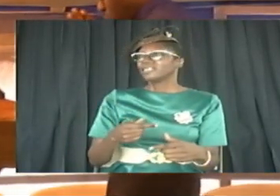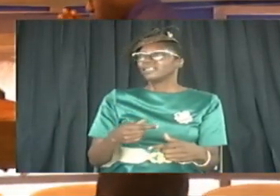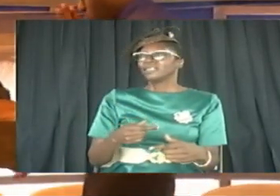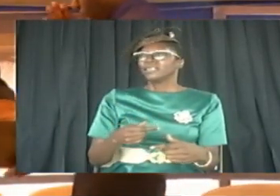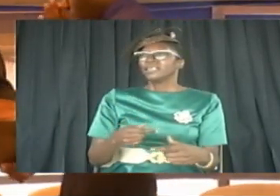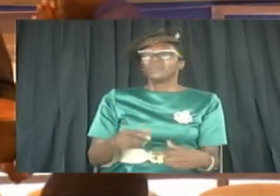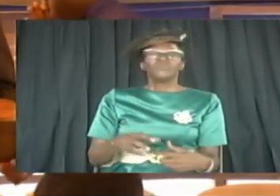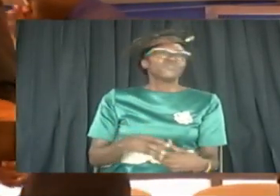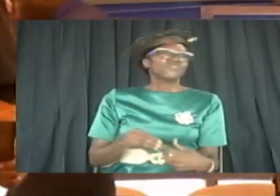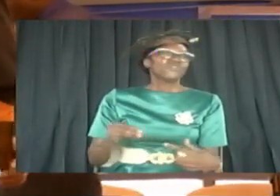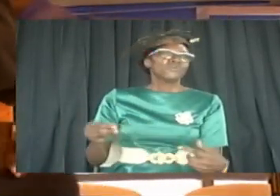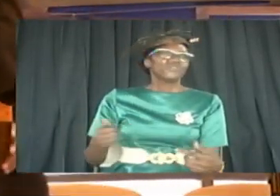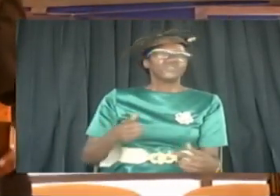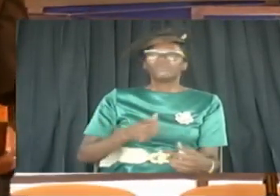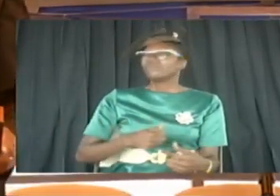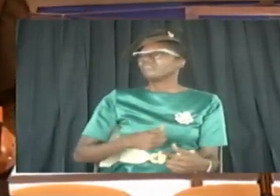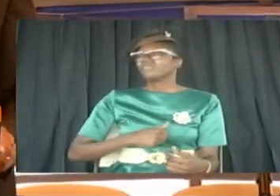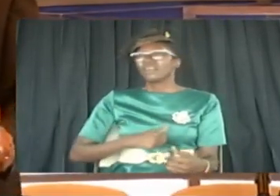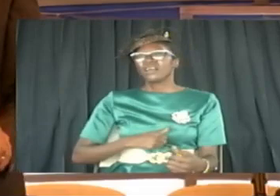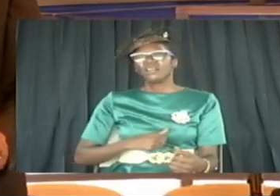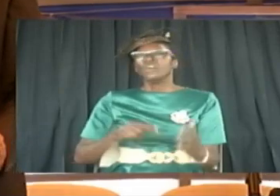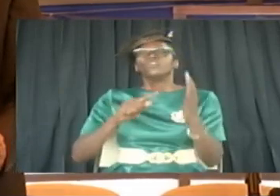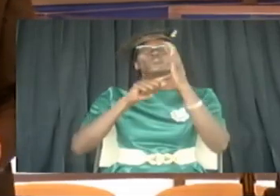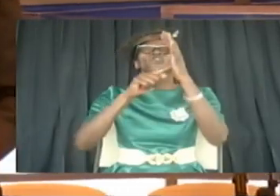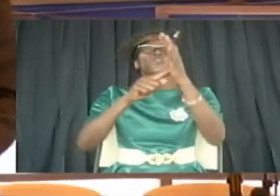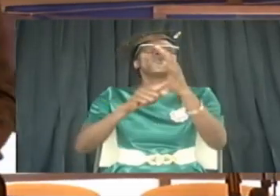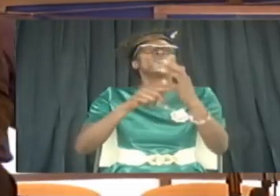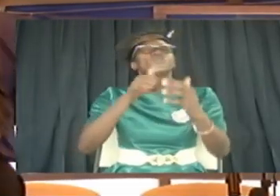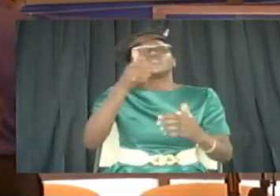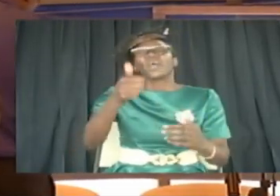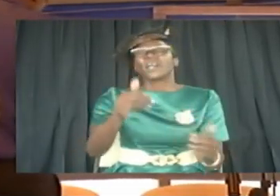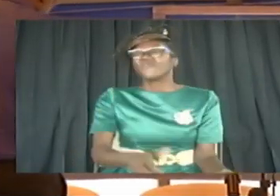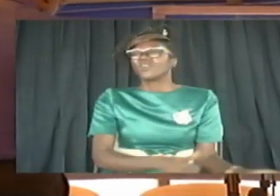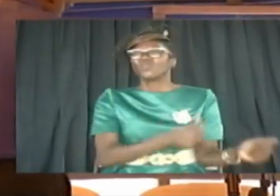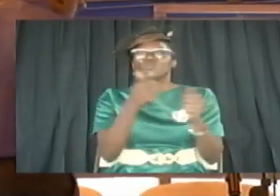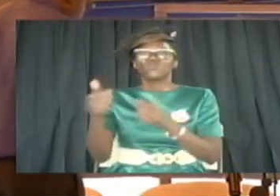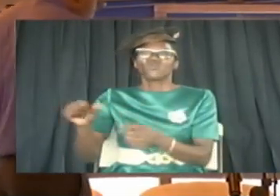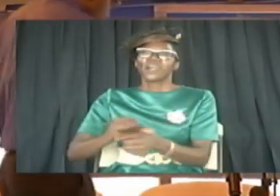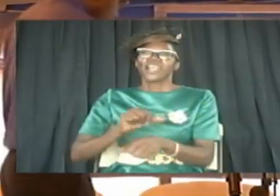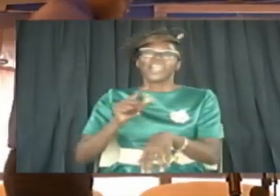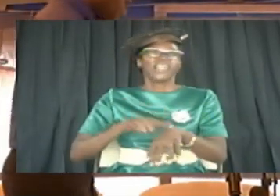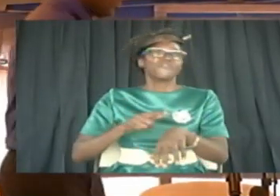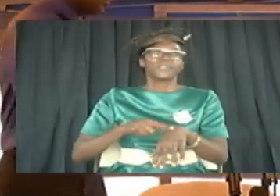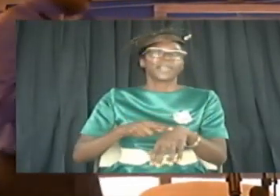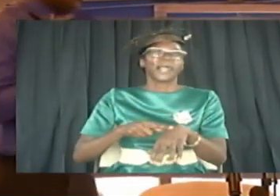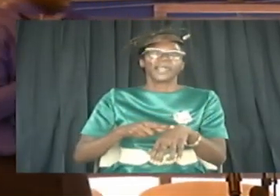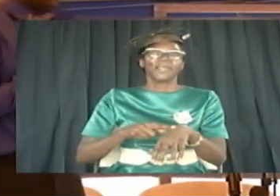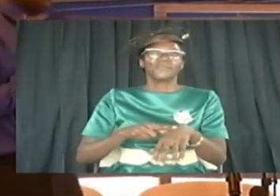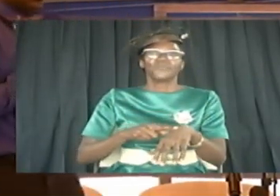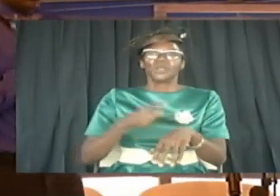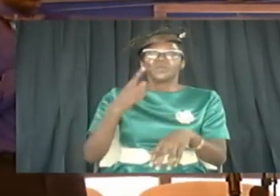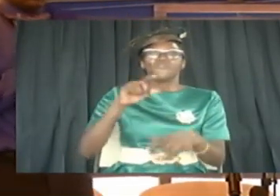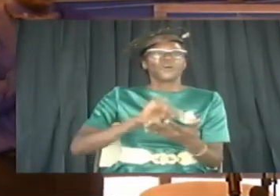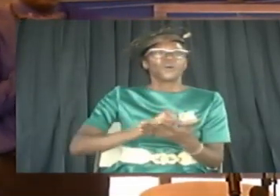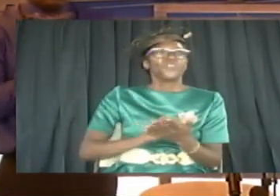himself strong every time on the behalf of those